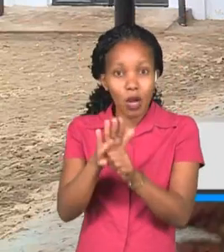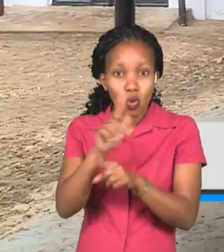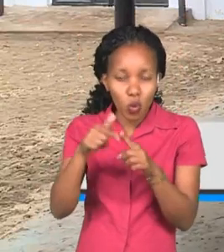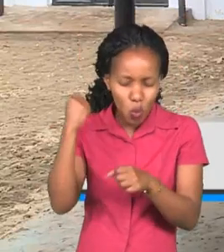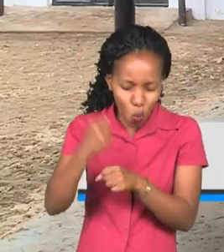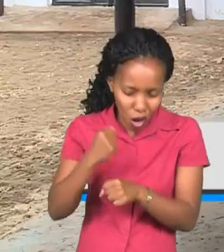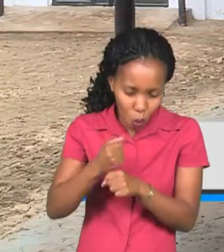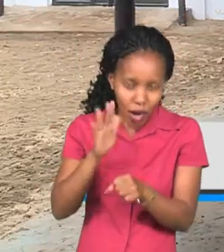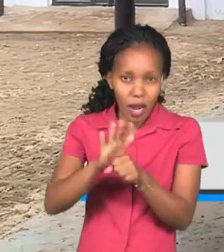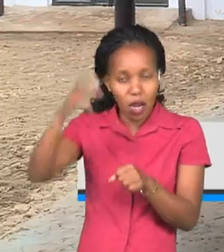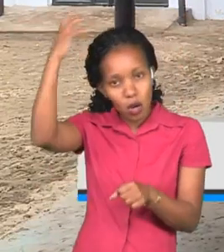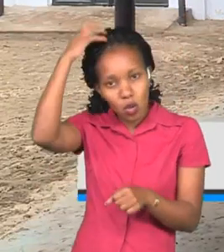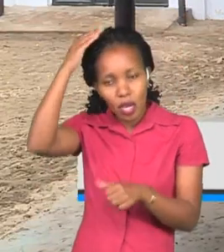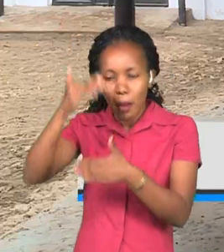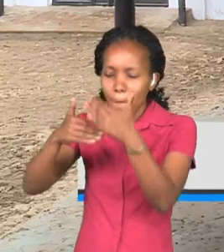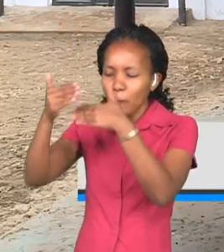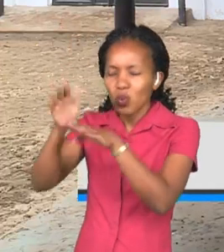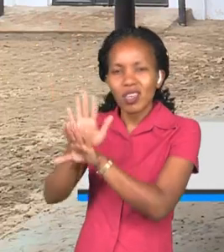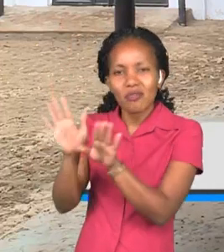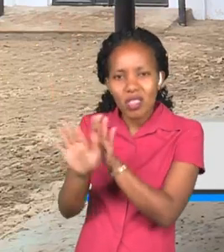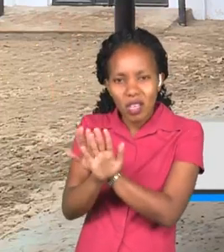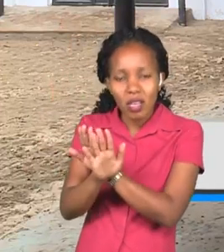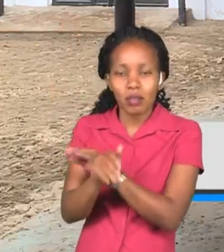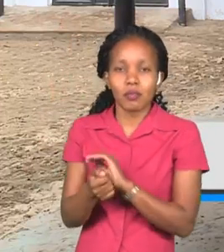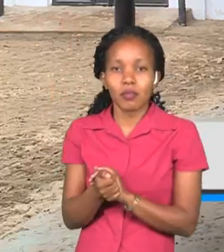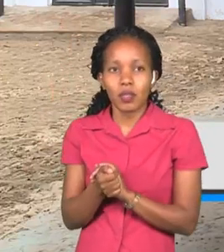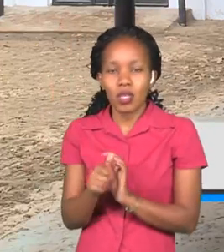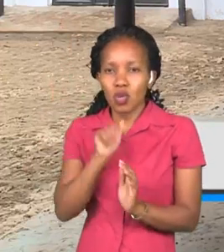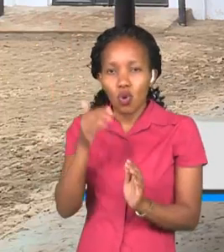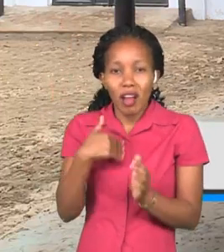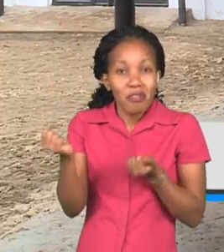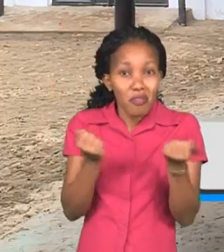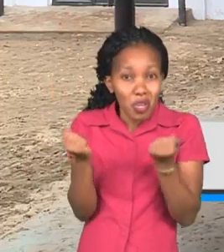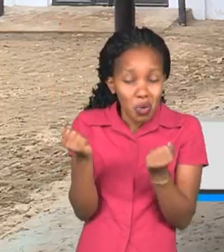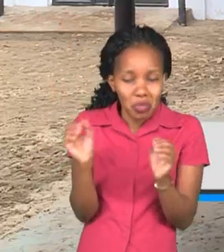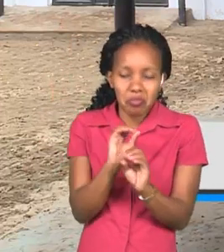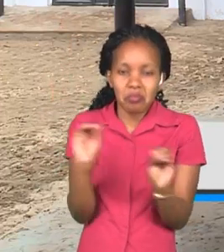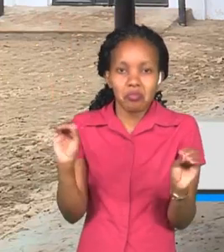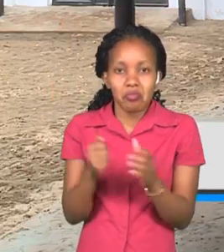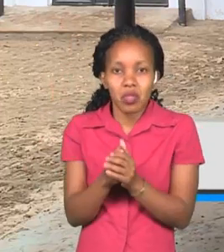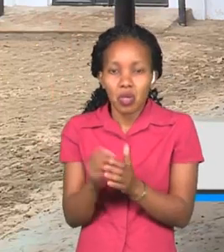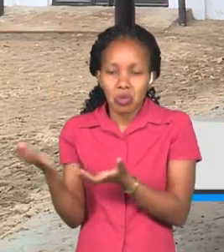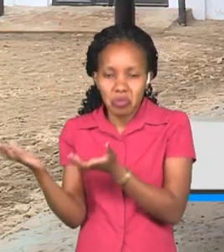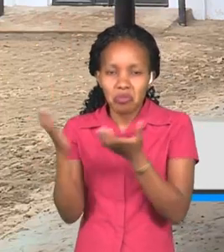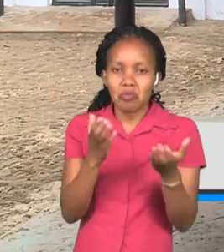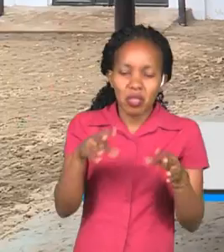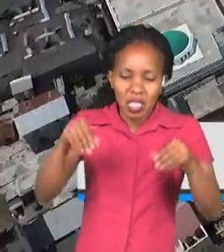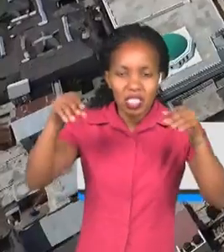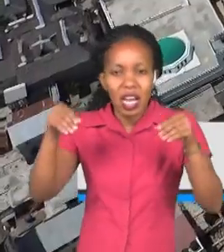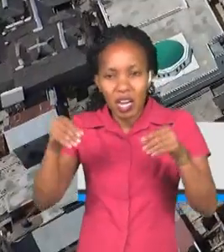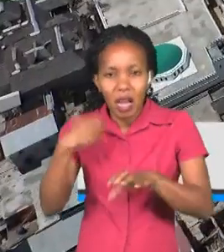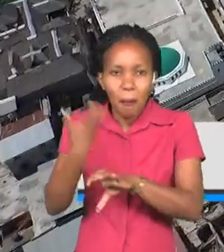kazi kubwa Lamu. Majengo yote unaoyaona hapa hakuna magari. So kubeba mchanga, kubeba